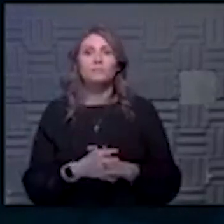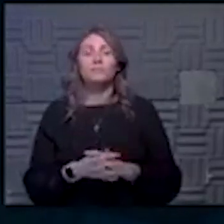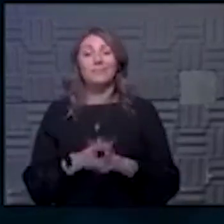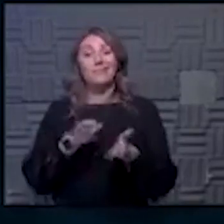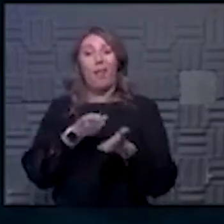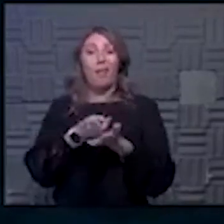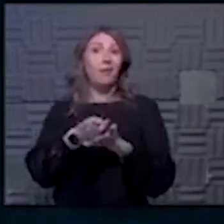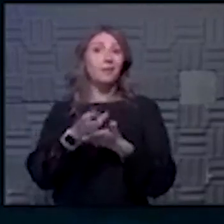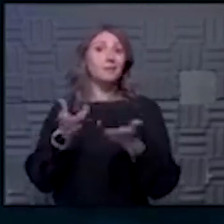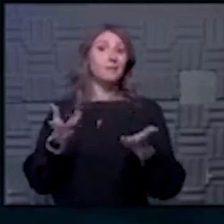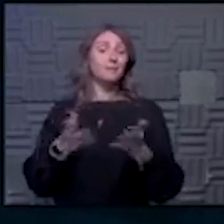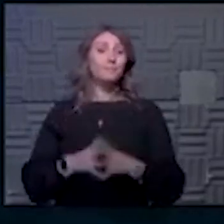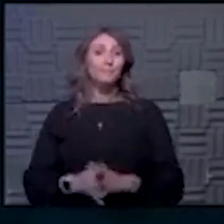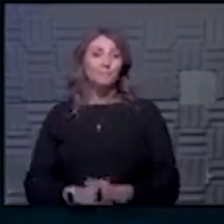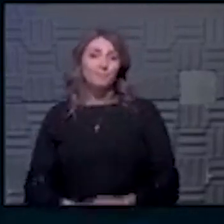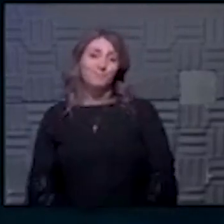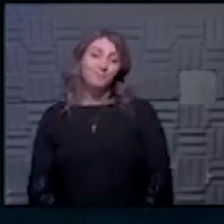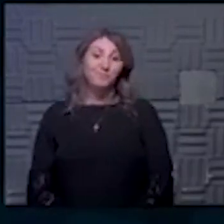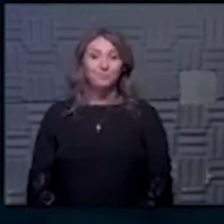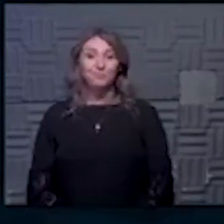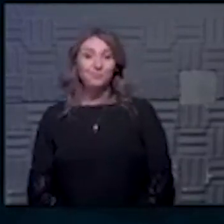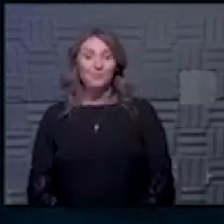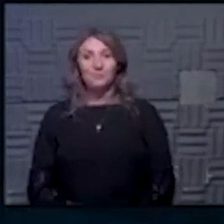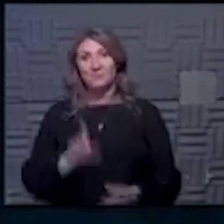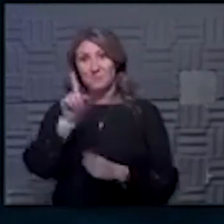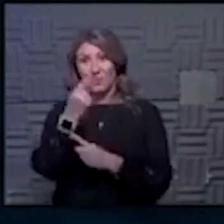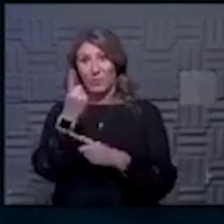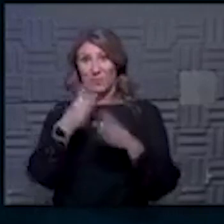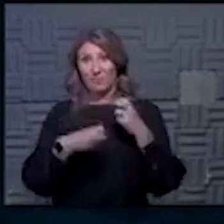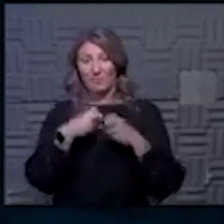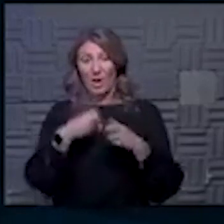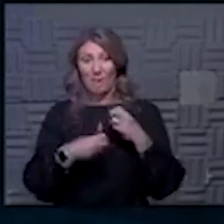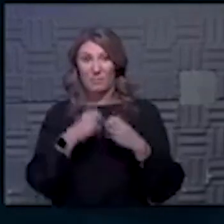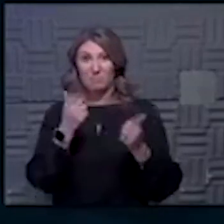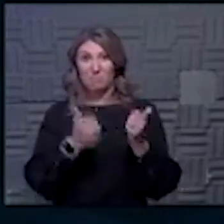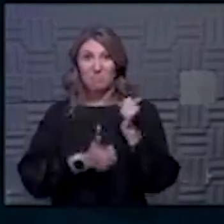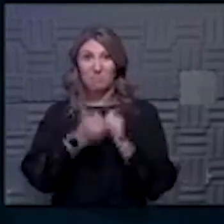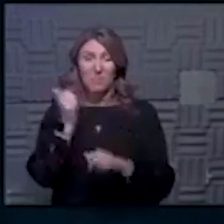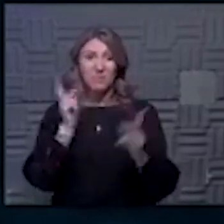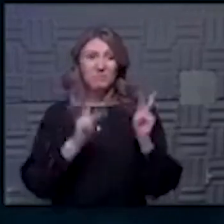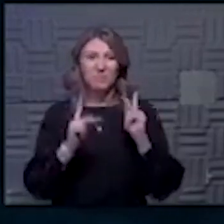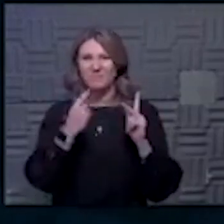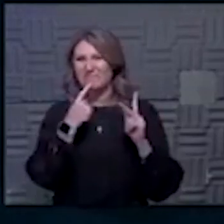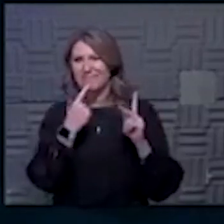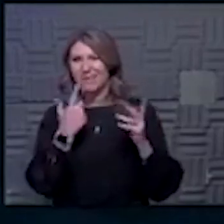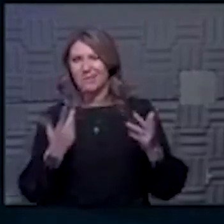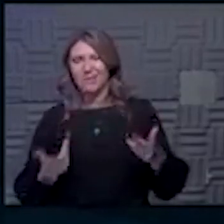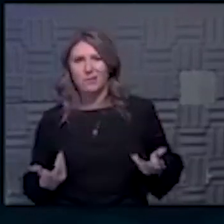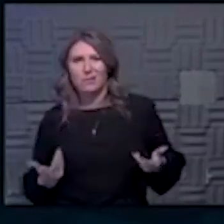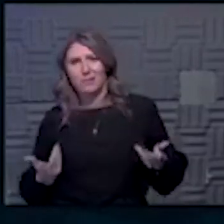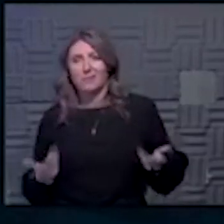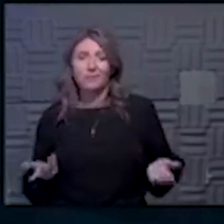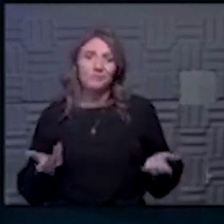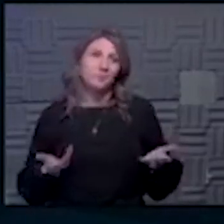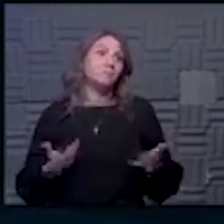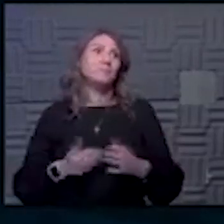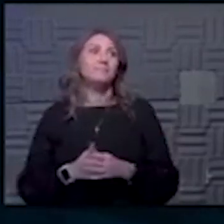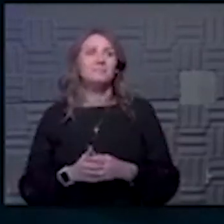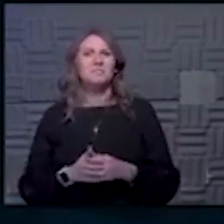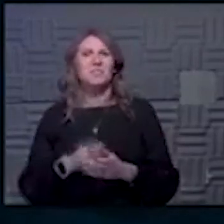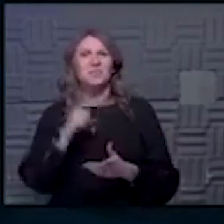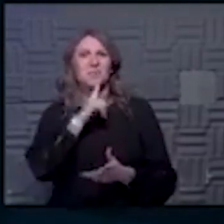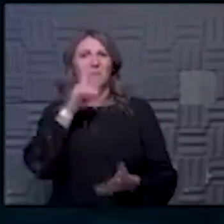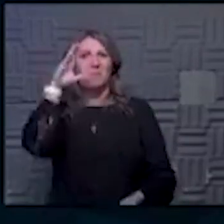honestly, only problem with that is that most people would say, well, you really cut down